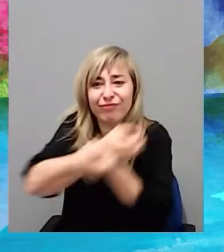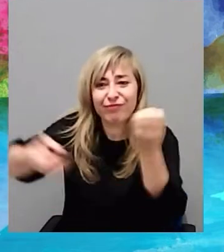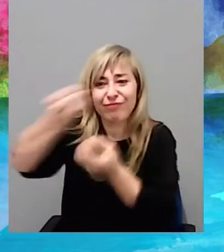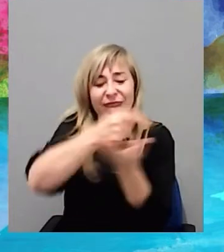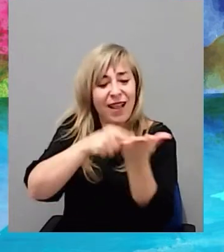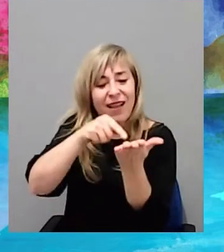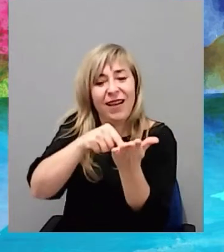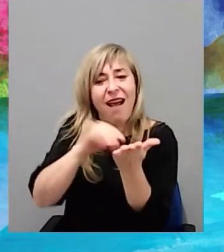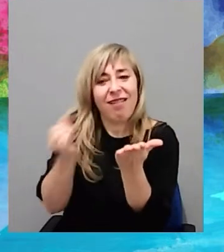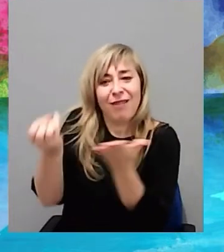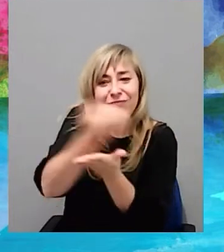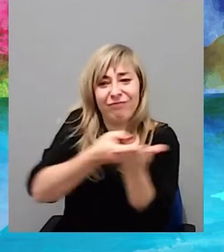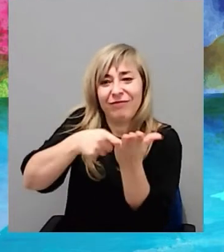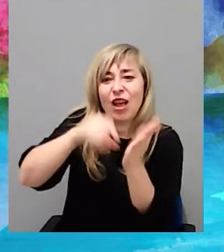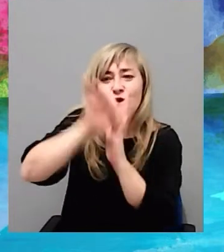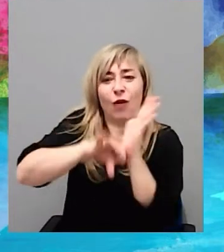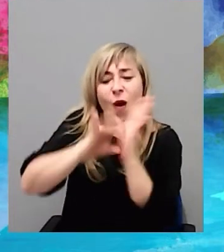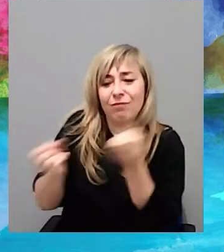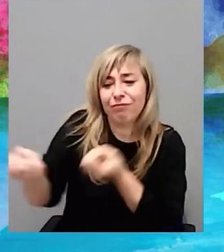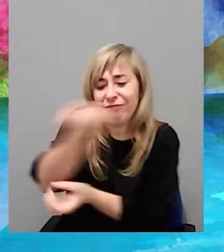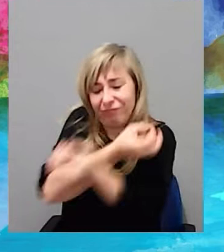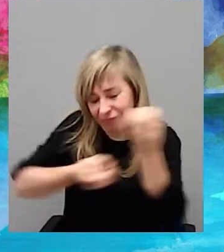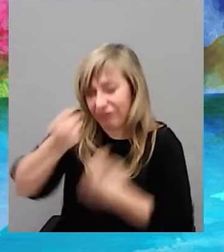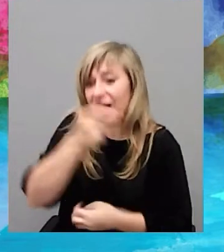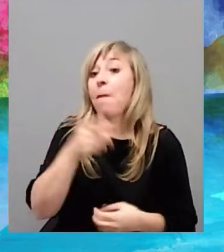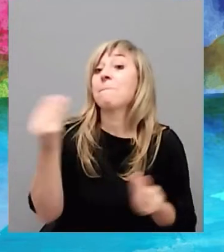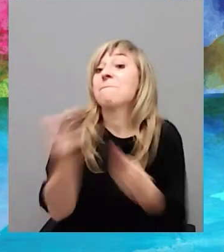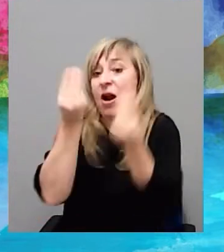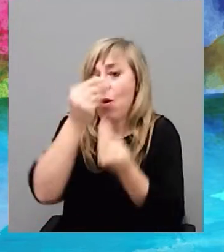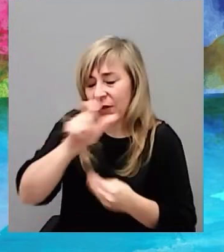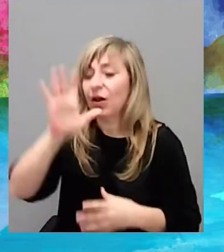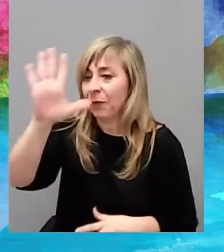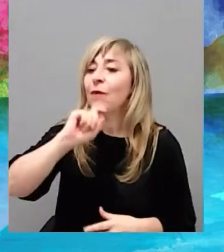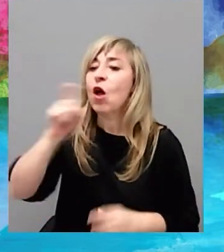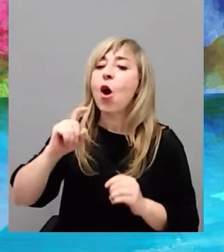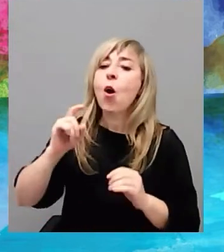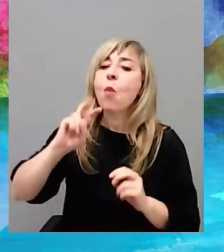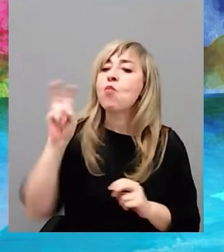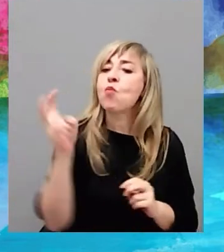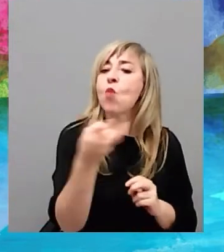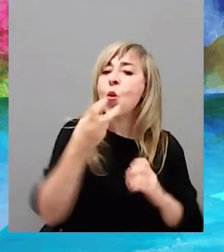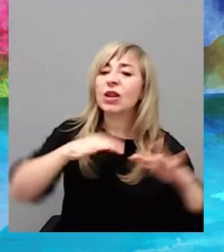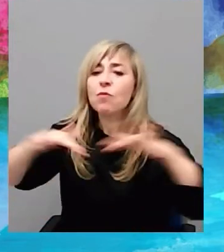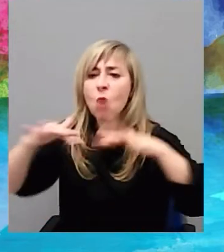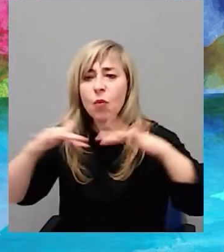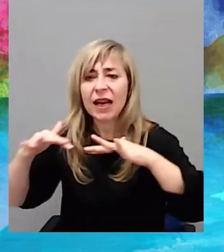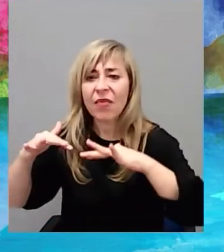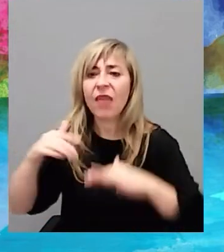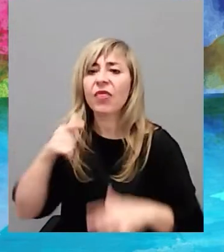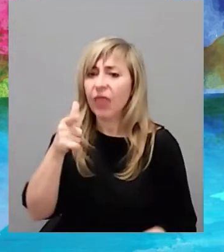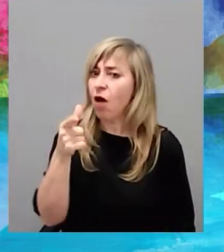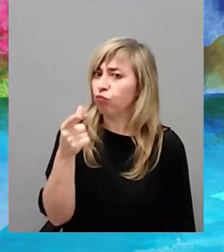very useful for people. But not everything is so beautiful in multi-mobility. There are